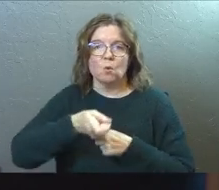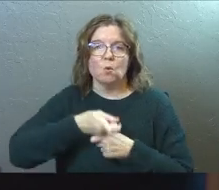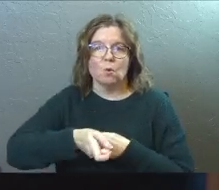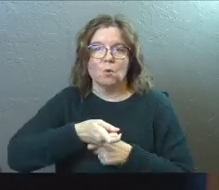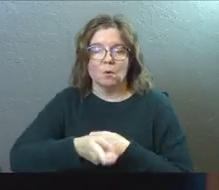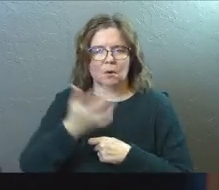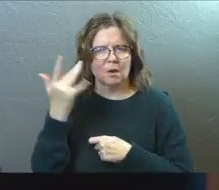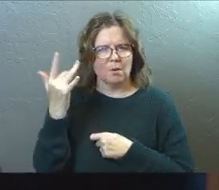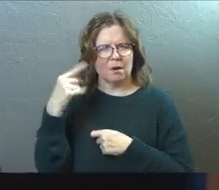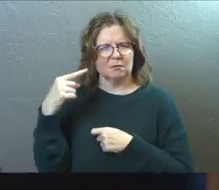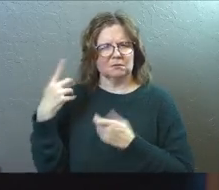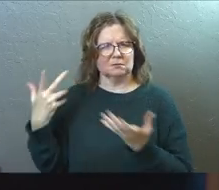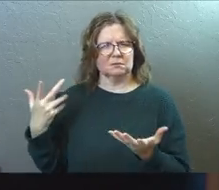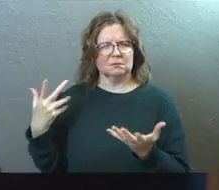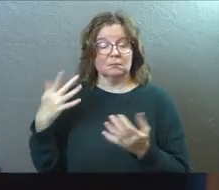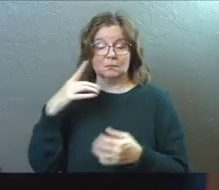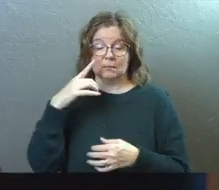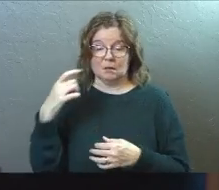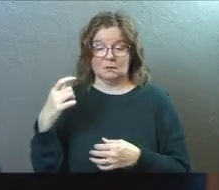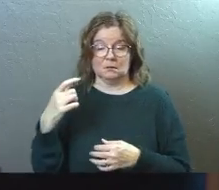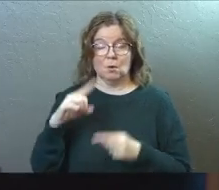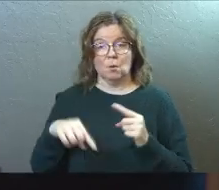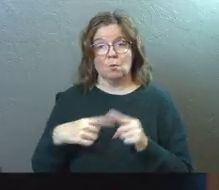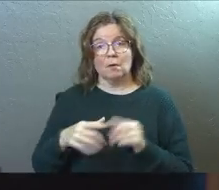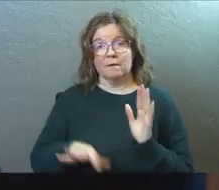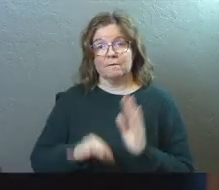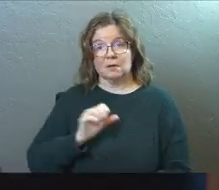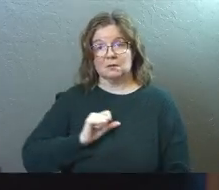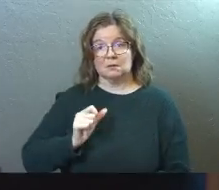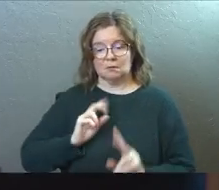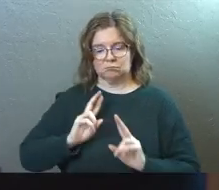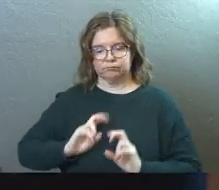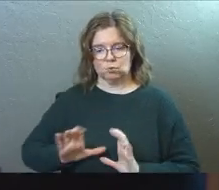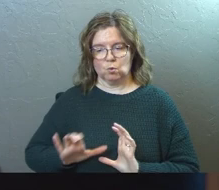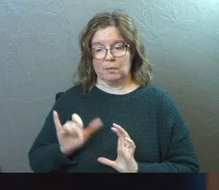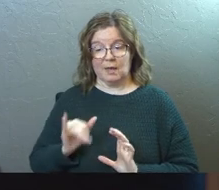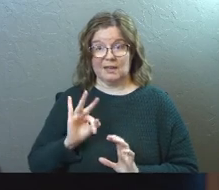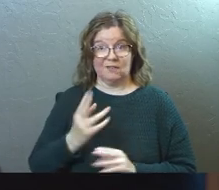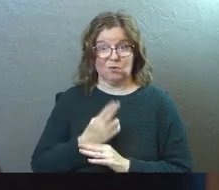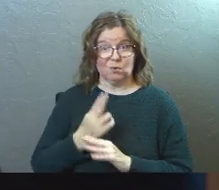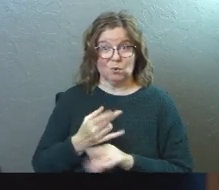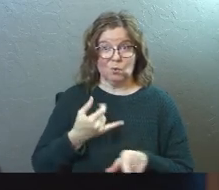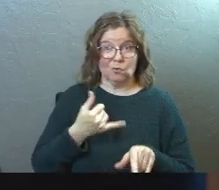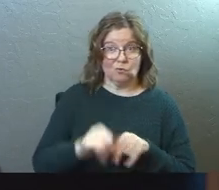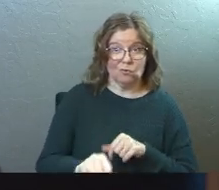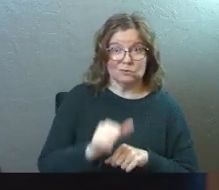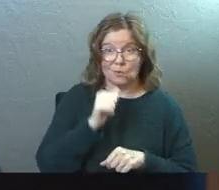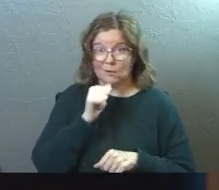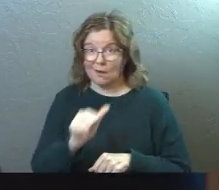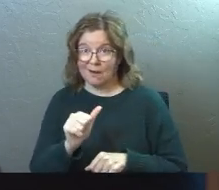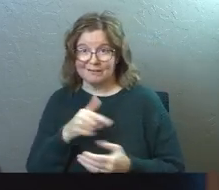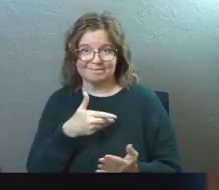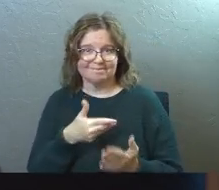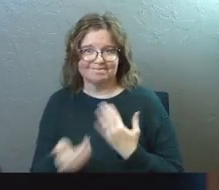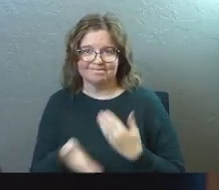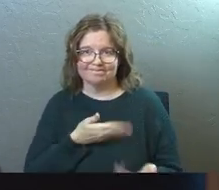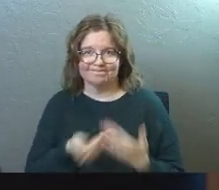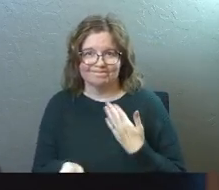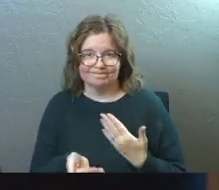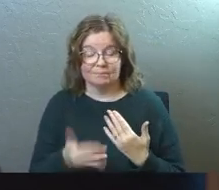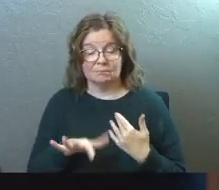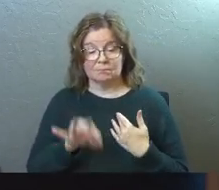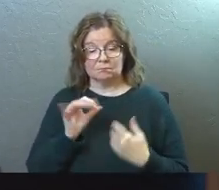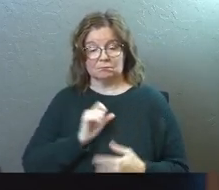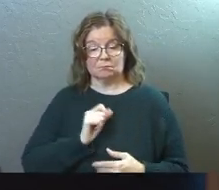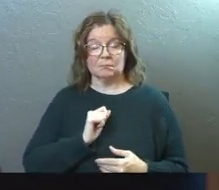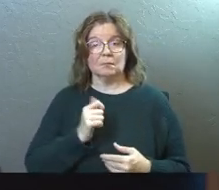jokes. Why? Because when we find ourselves doing that, whether we use the curse words or not, we